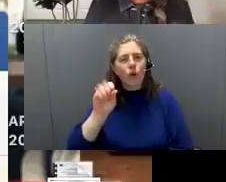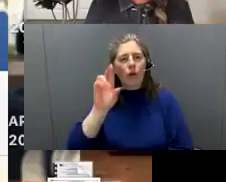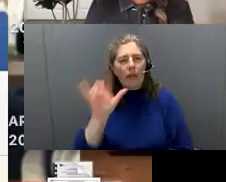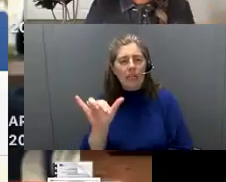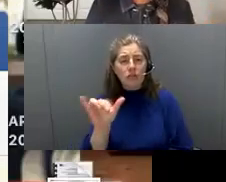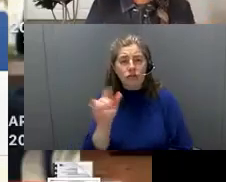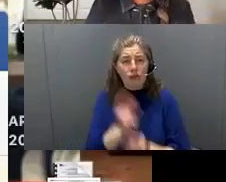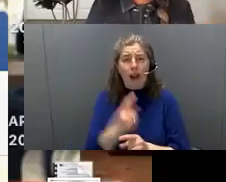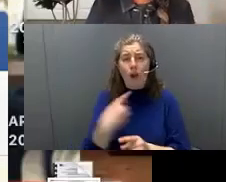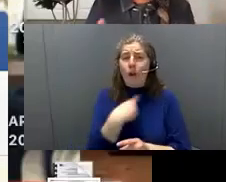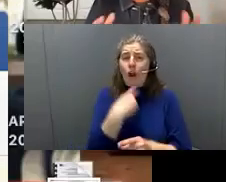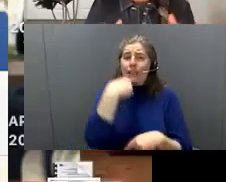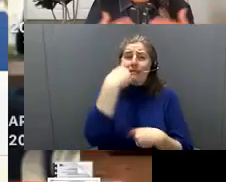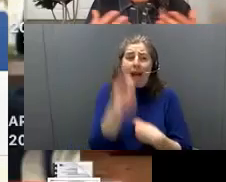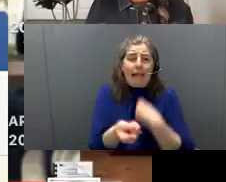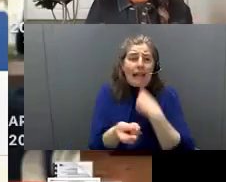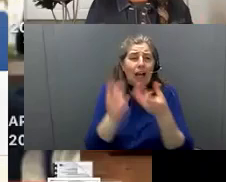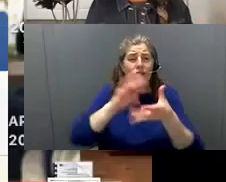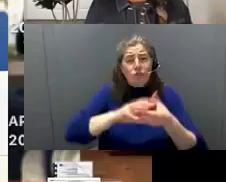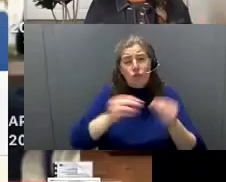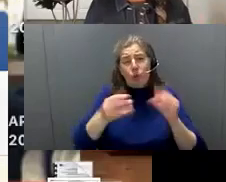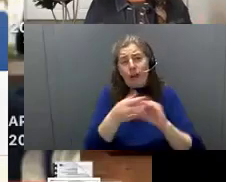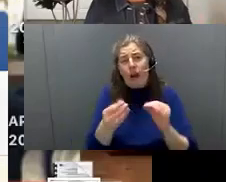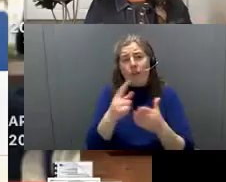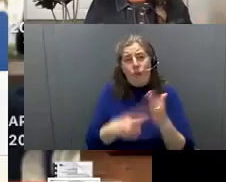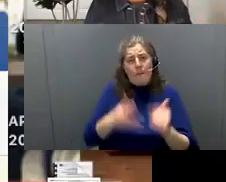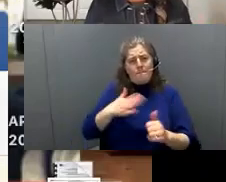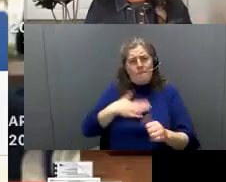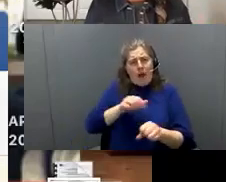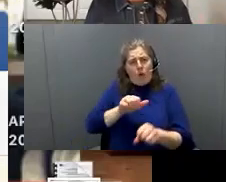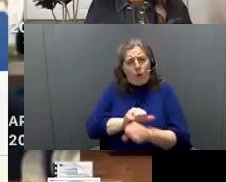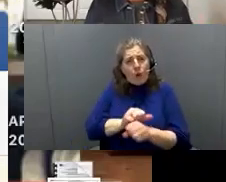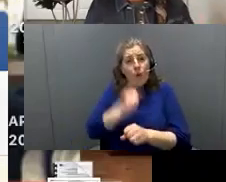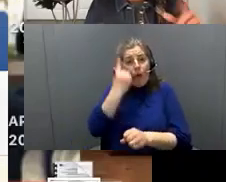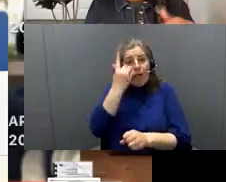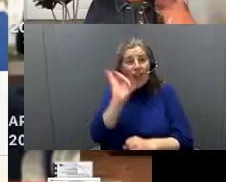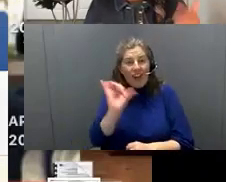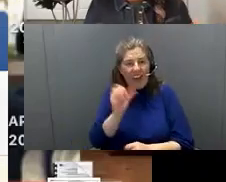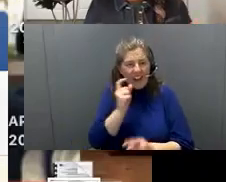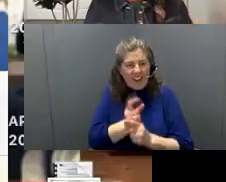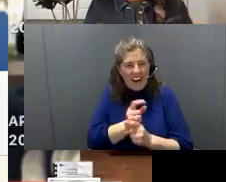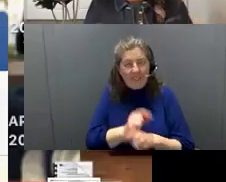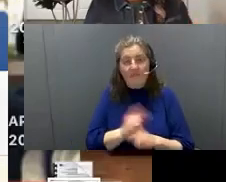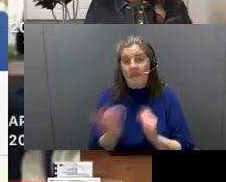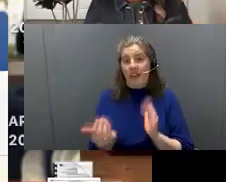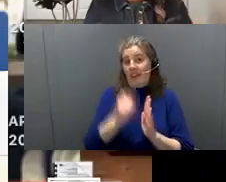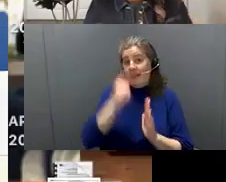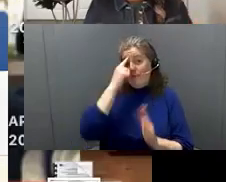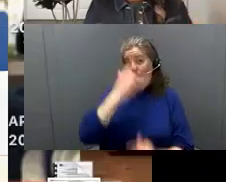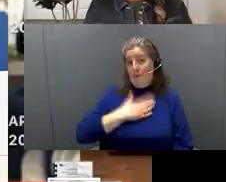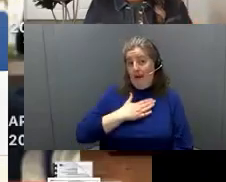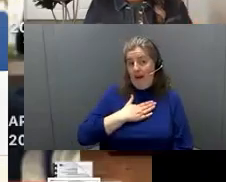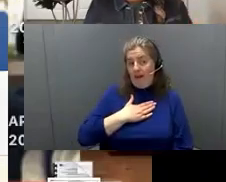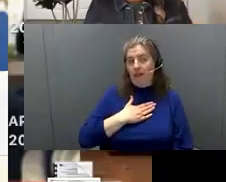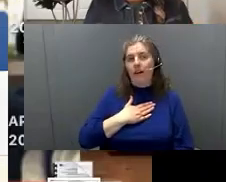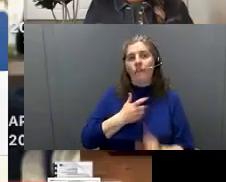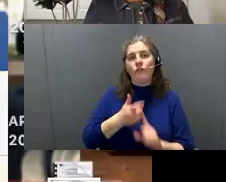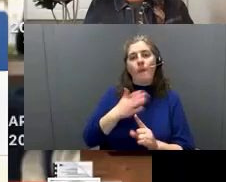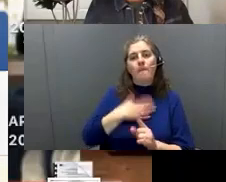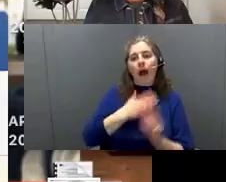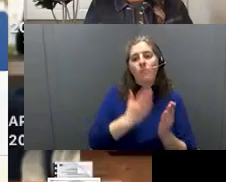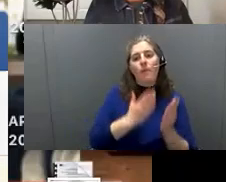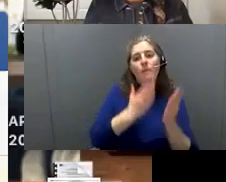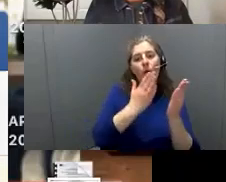just telling the story right now of what your work is going to look like. So again, for mine, I pulled from my proposal